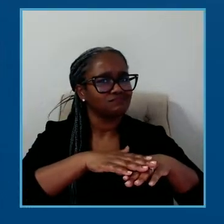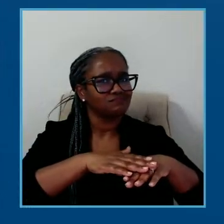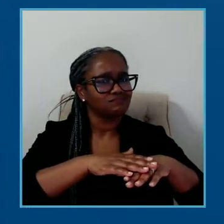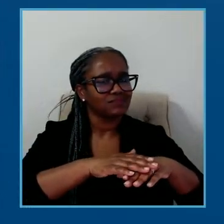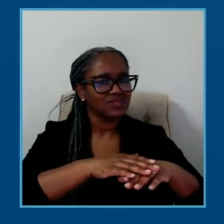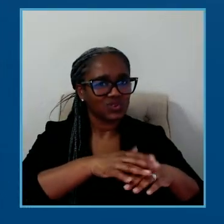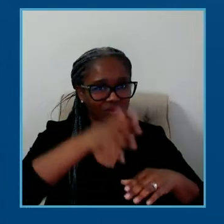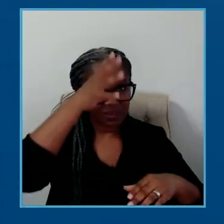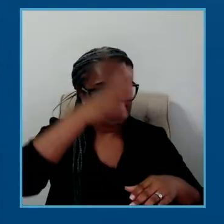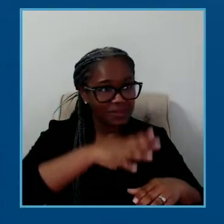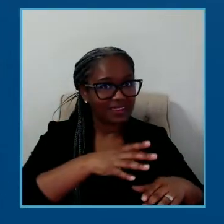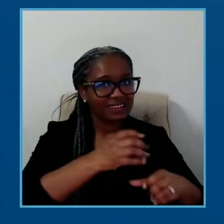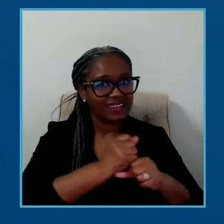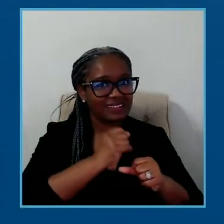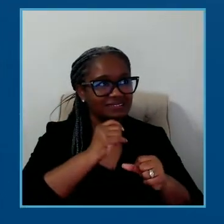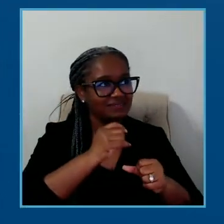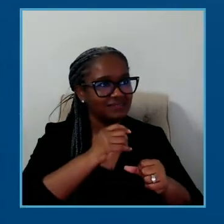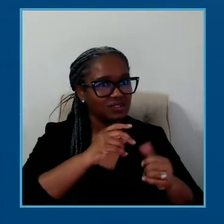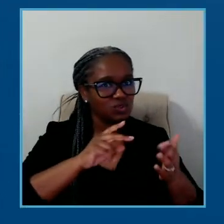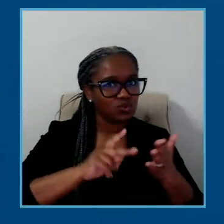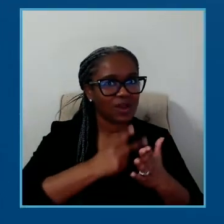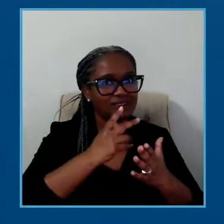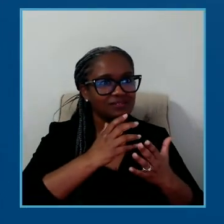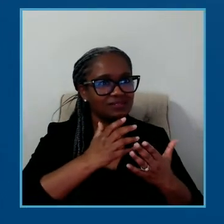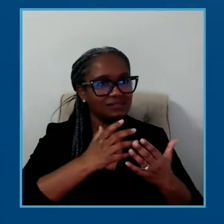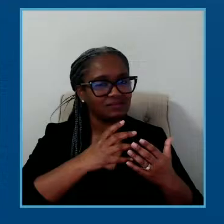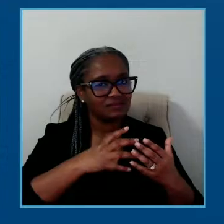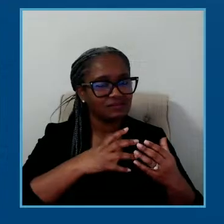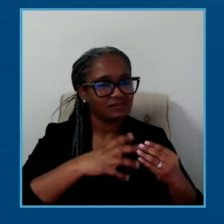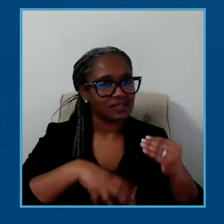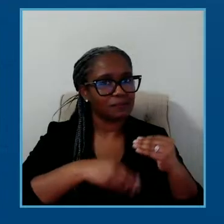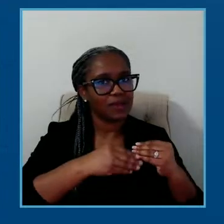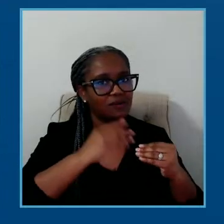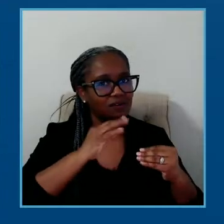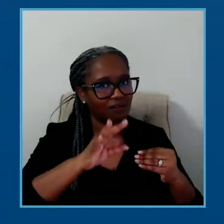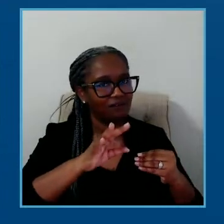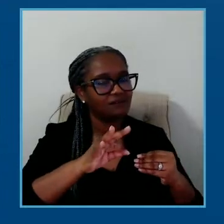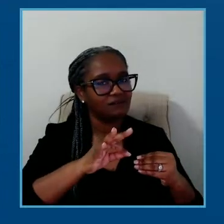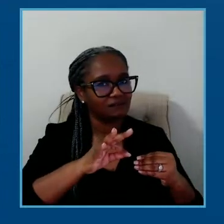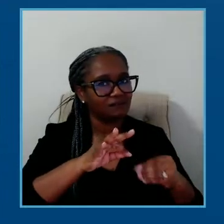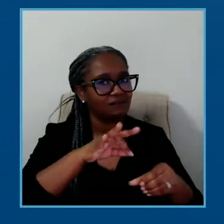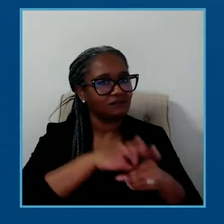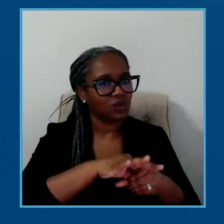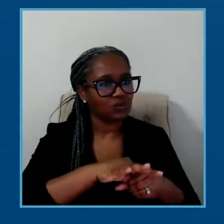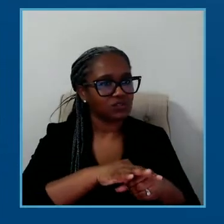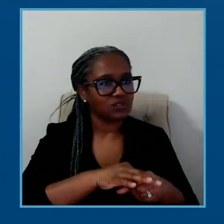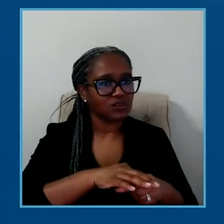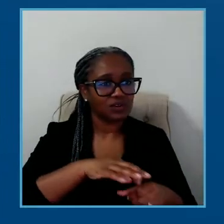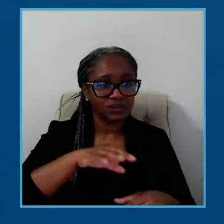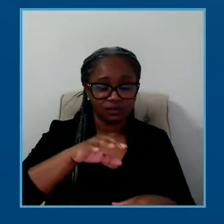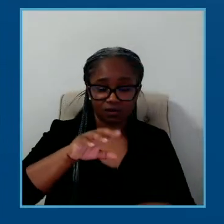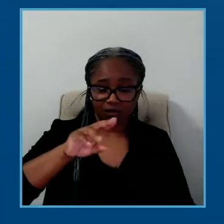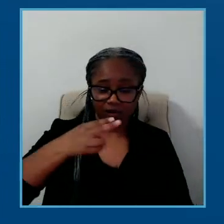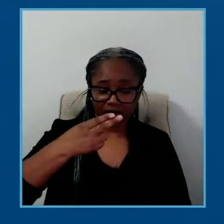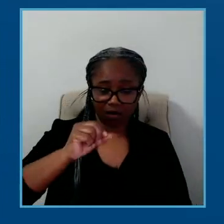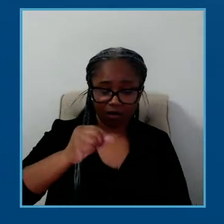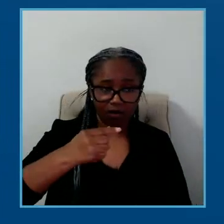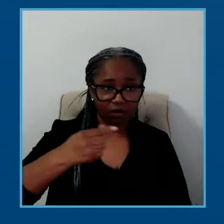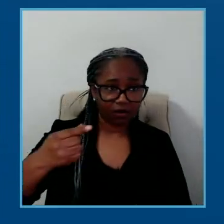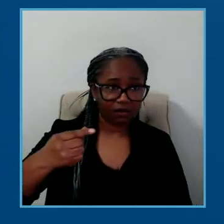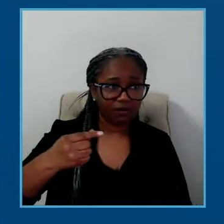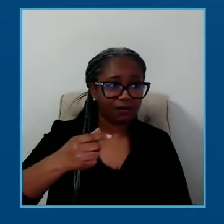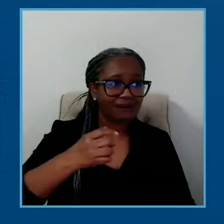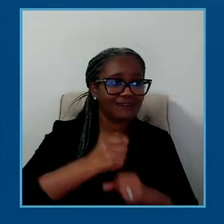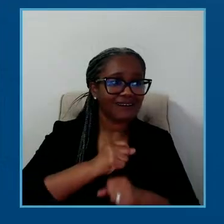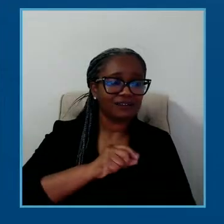got 291 votes in his, 214 votes